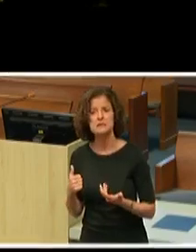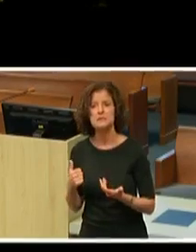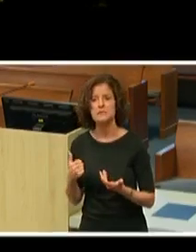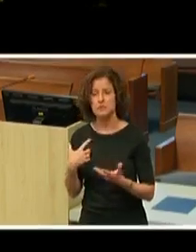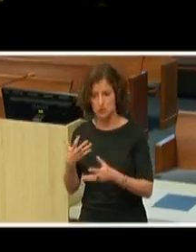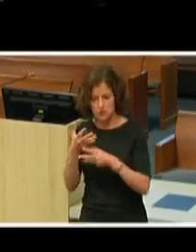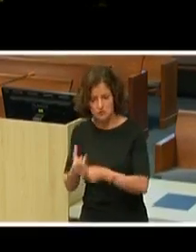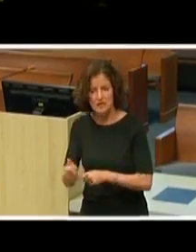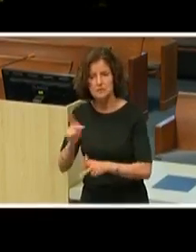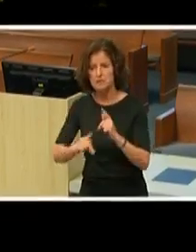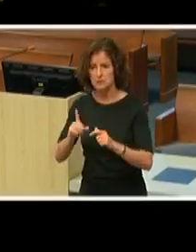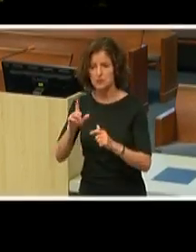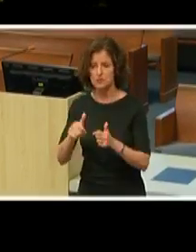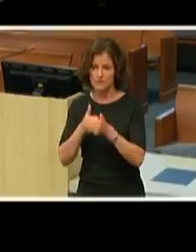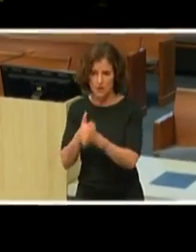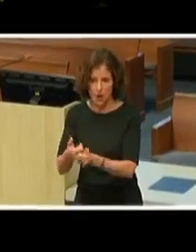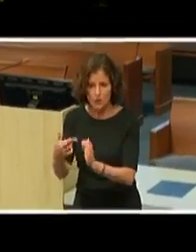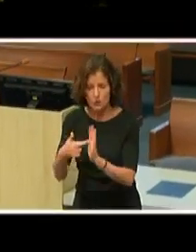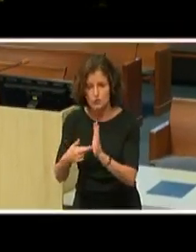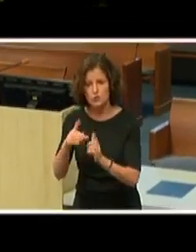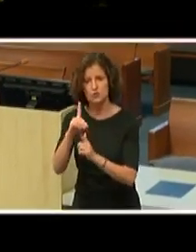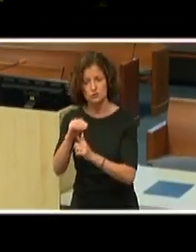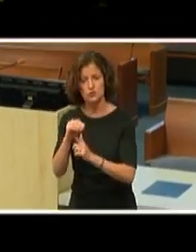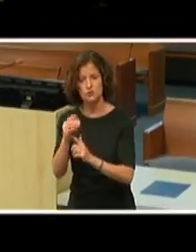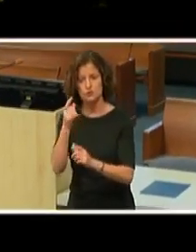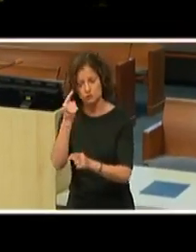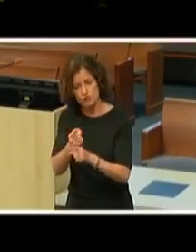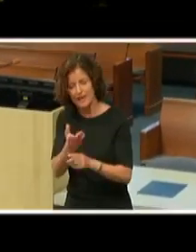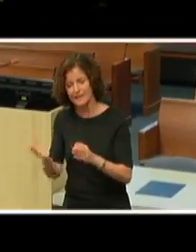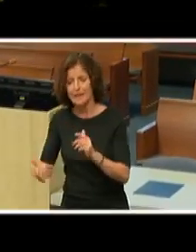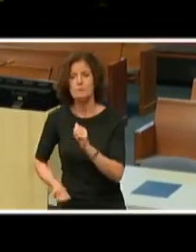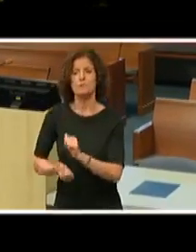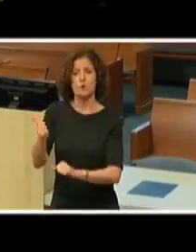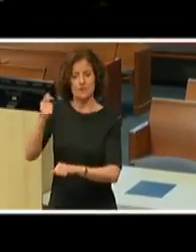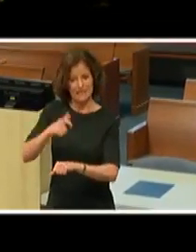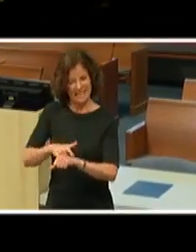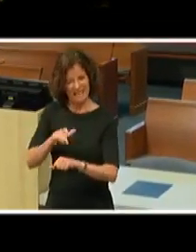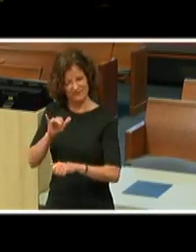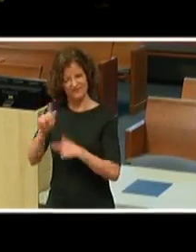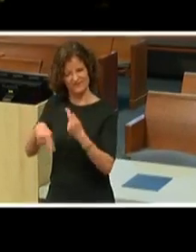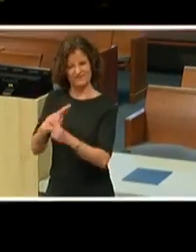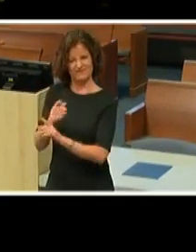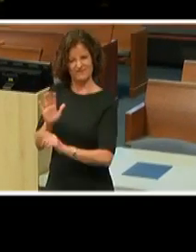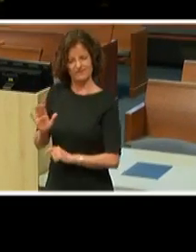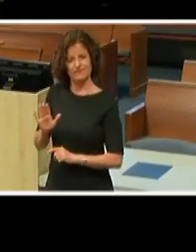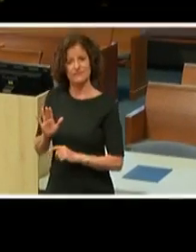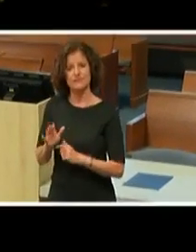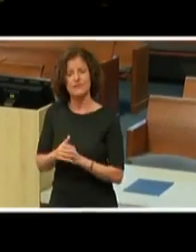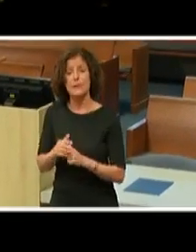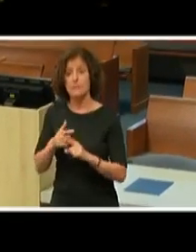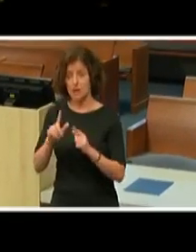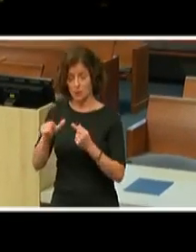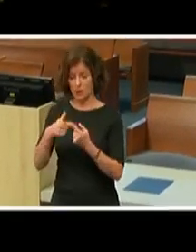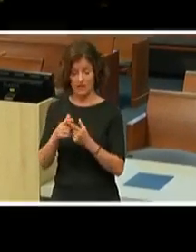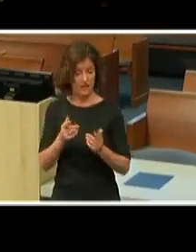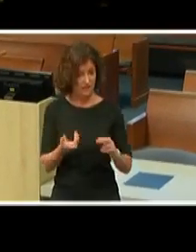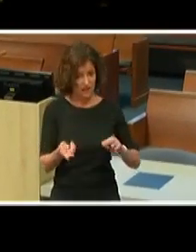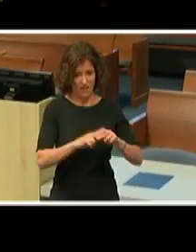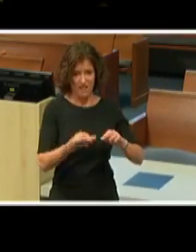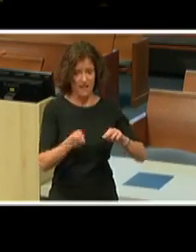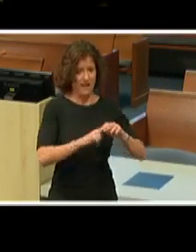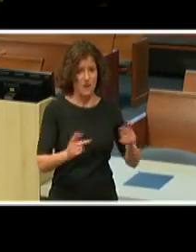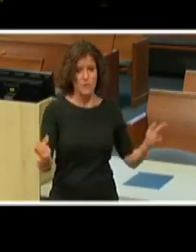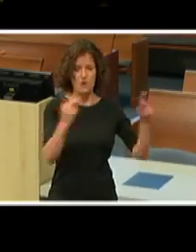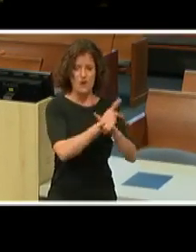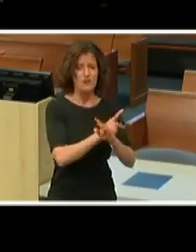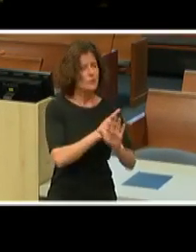trust people to do the right thing most of the time and that sort of thing. As soon as you get to that rampant stage,